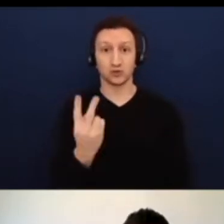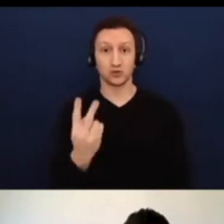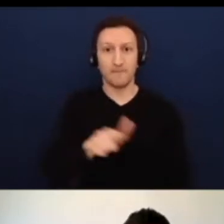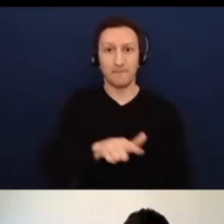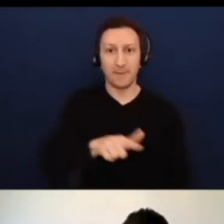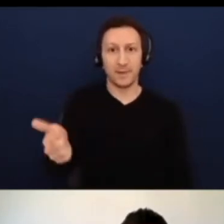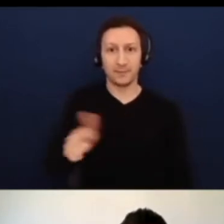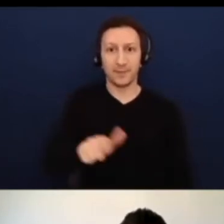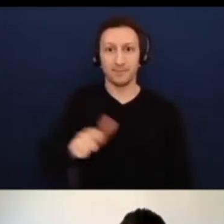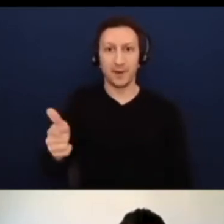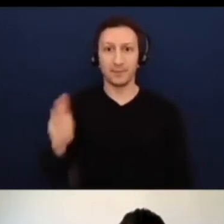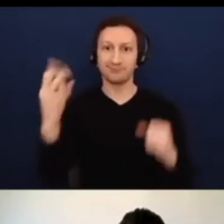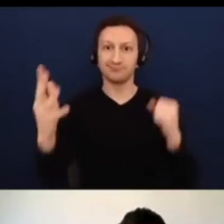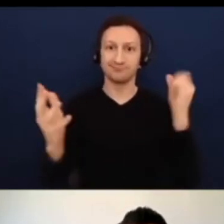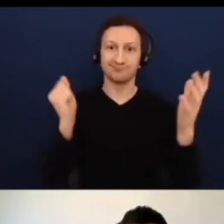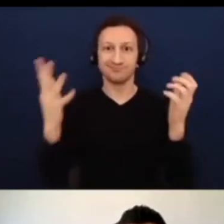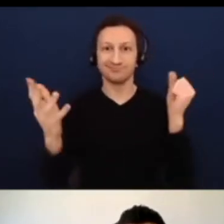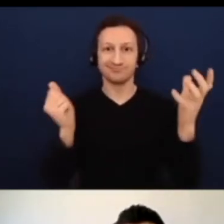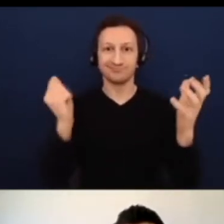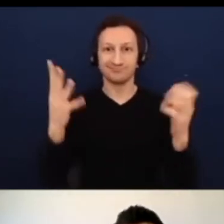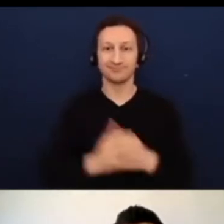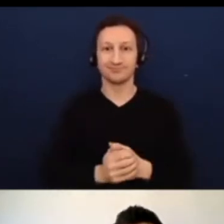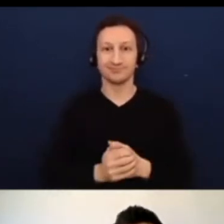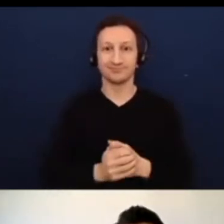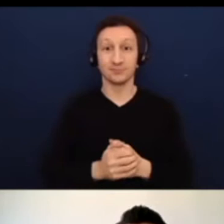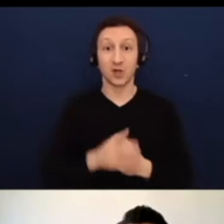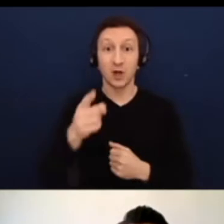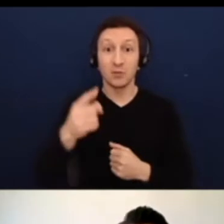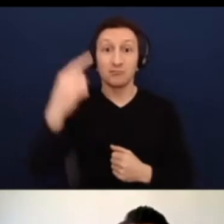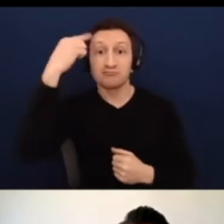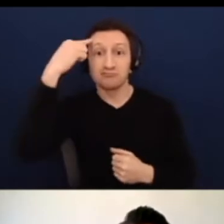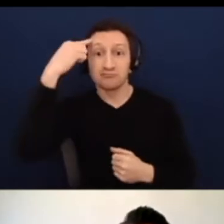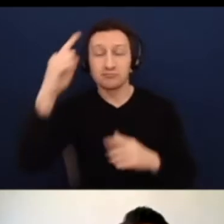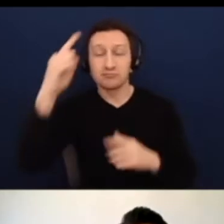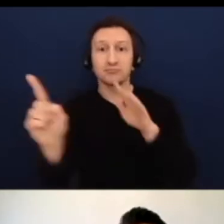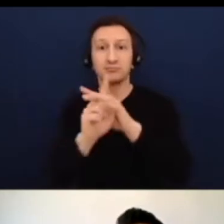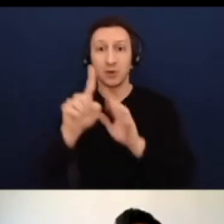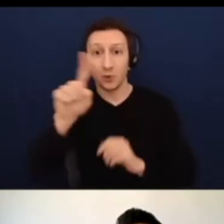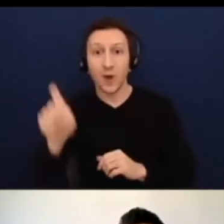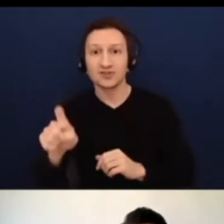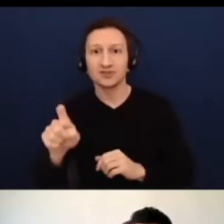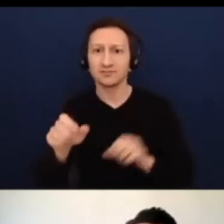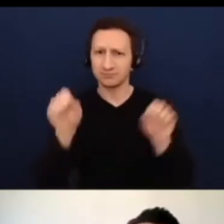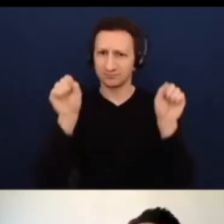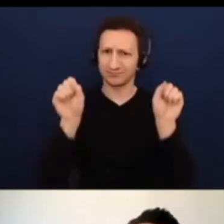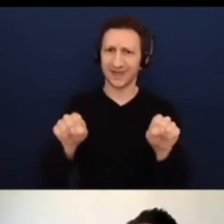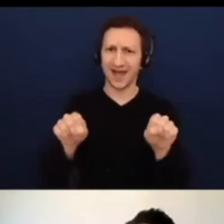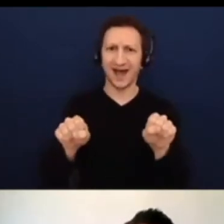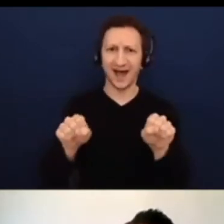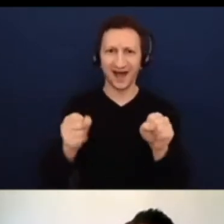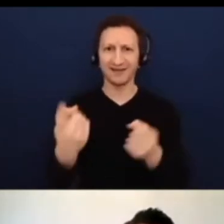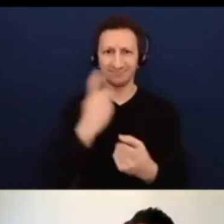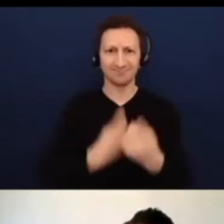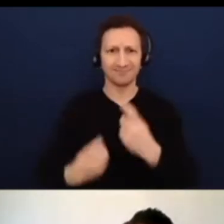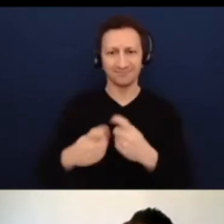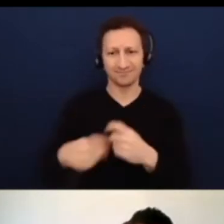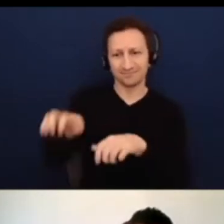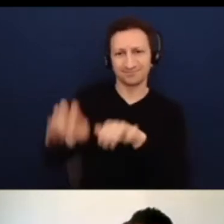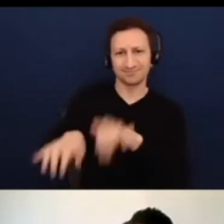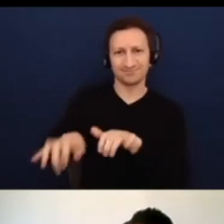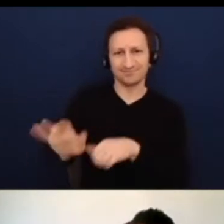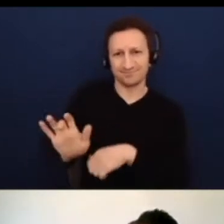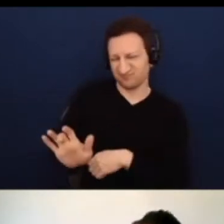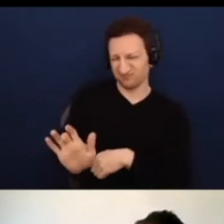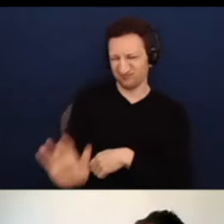panel is live. We will be taking questions from you during the second half. Please add your questions to the Q&A box to do so. When it